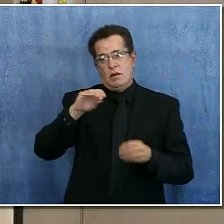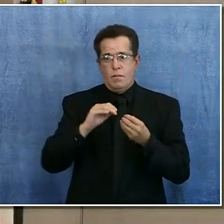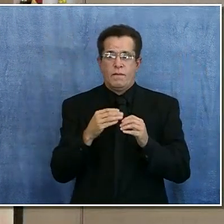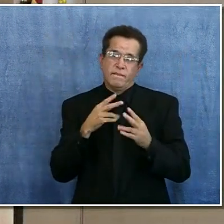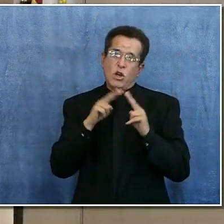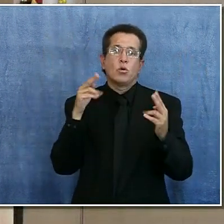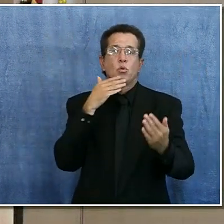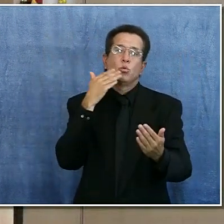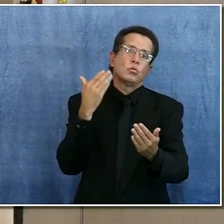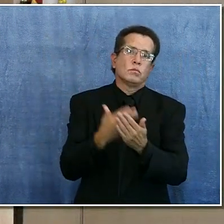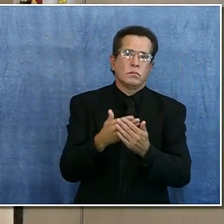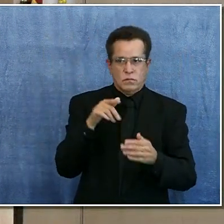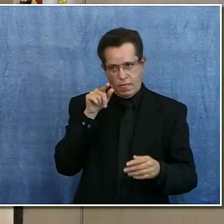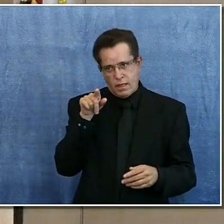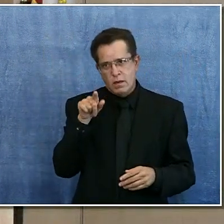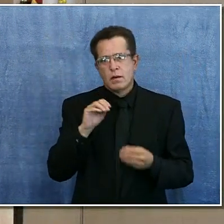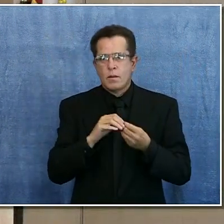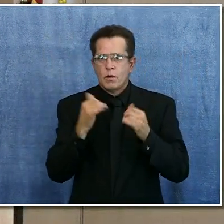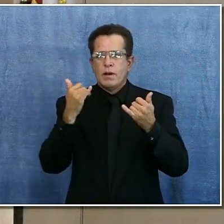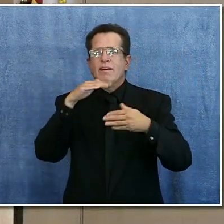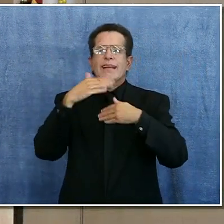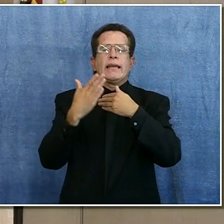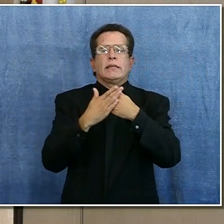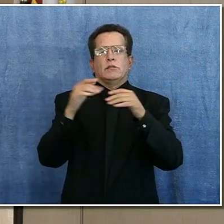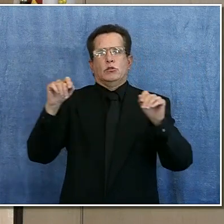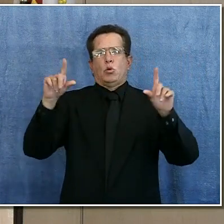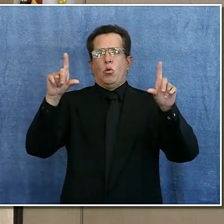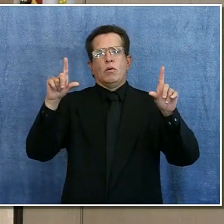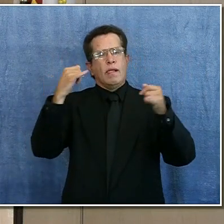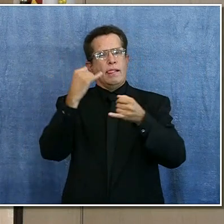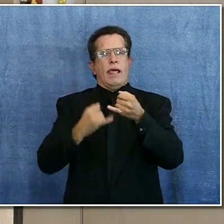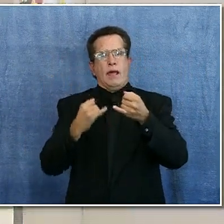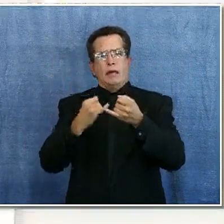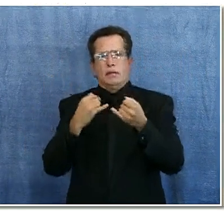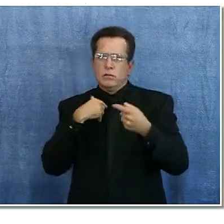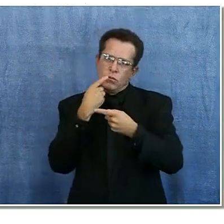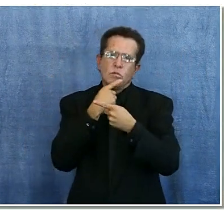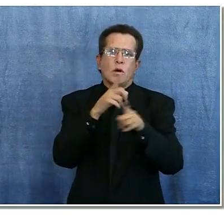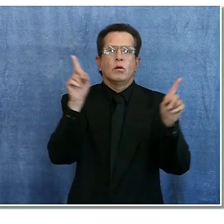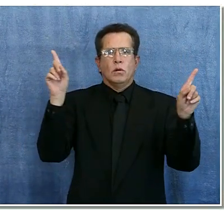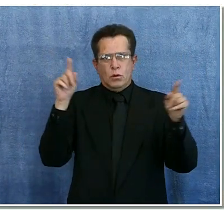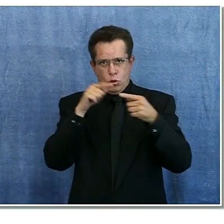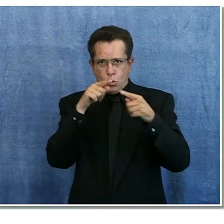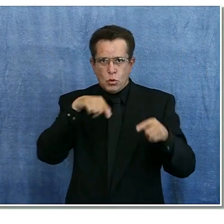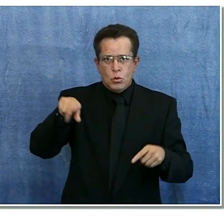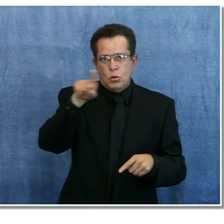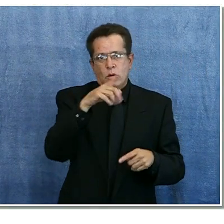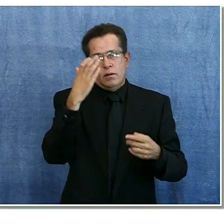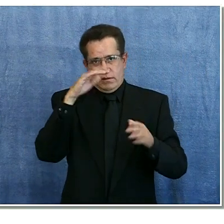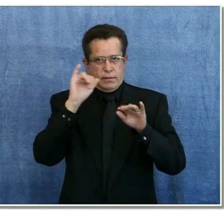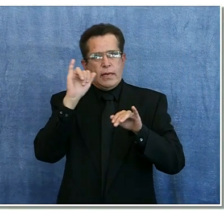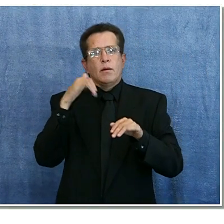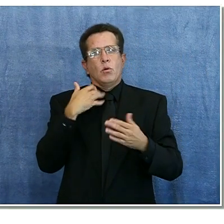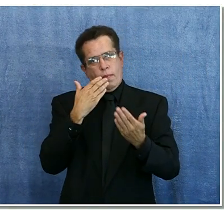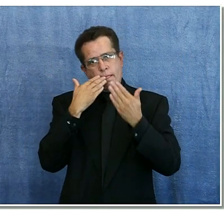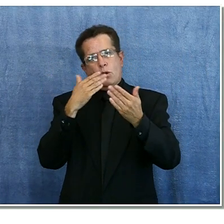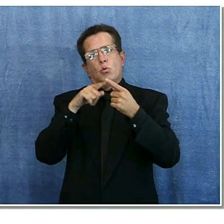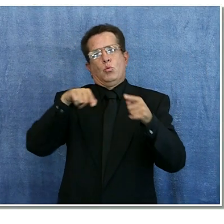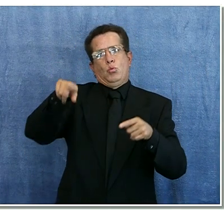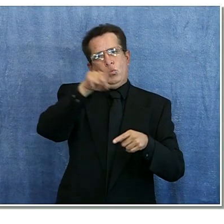right, next slide. And just in closing, again, thanks to everyone in San